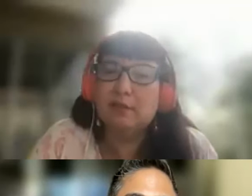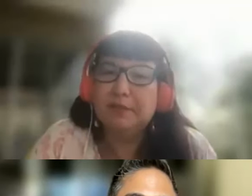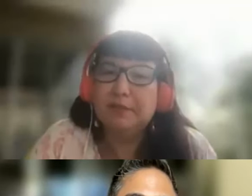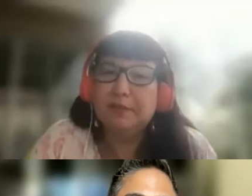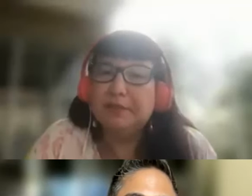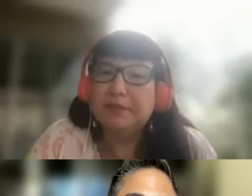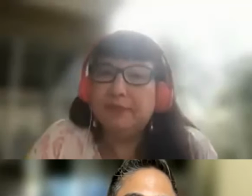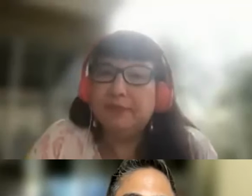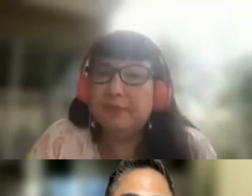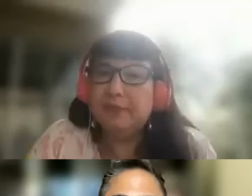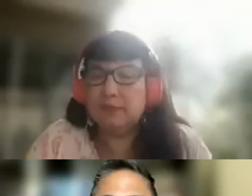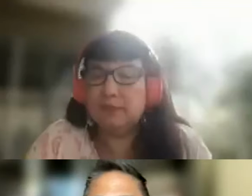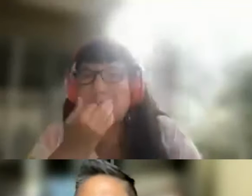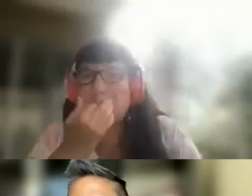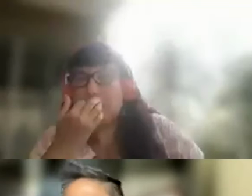Yeah.